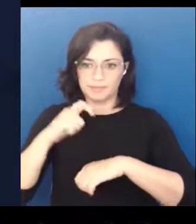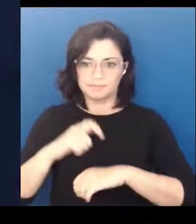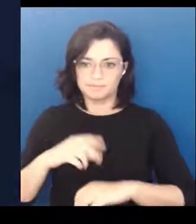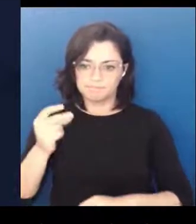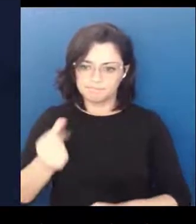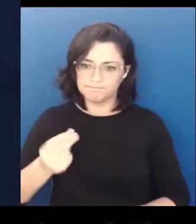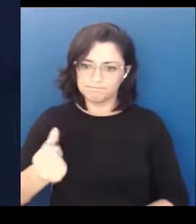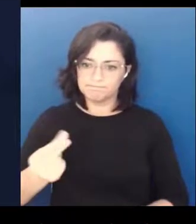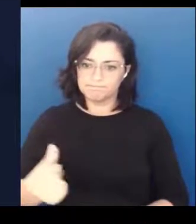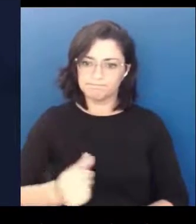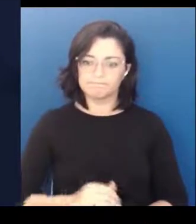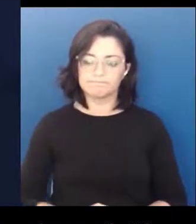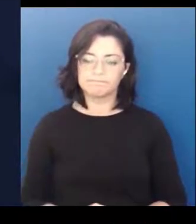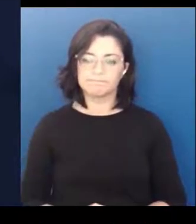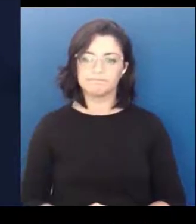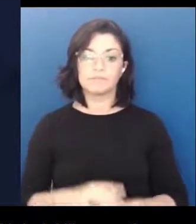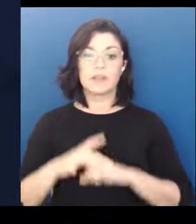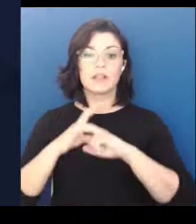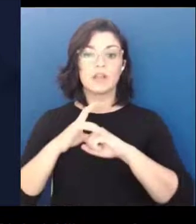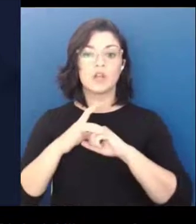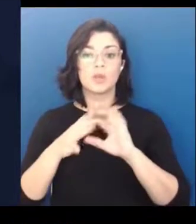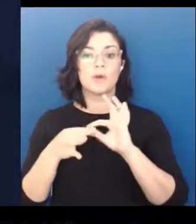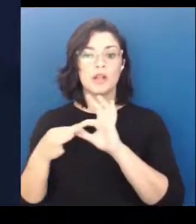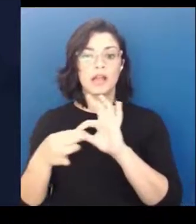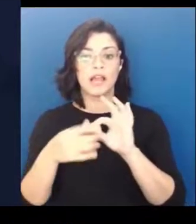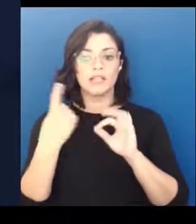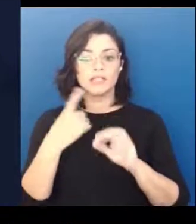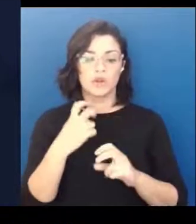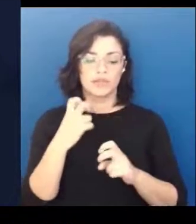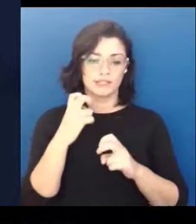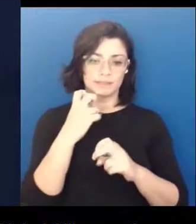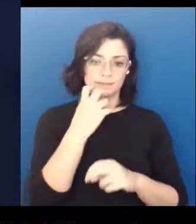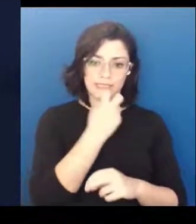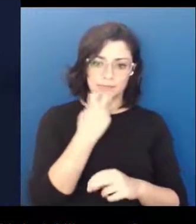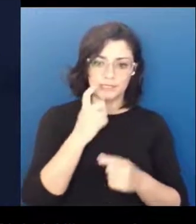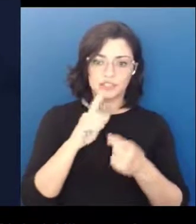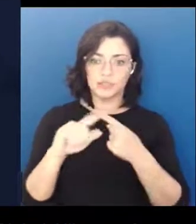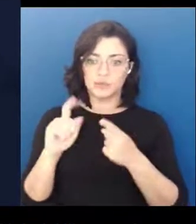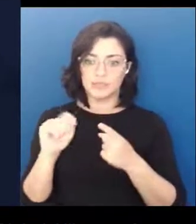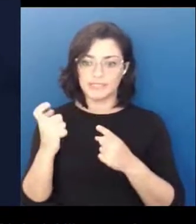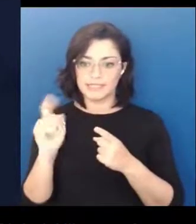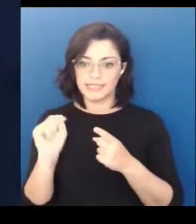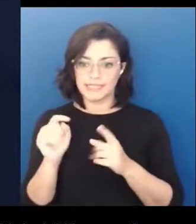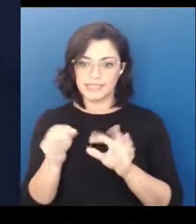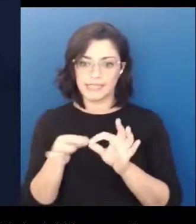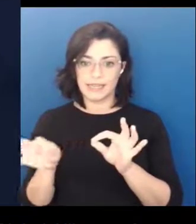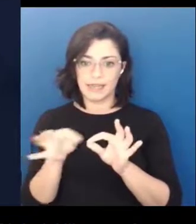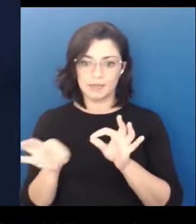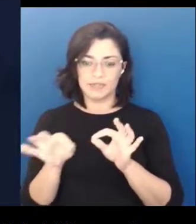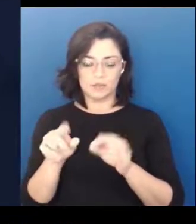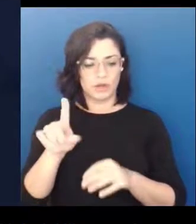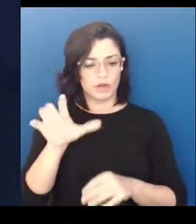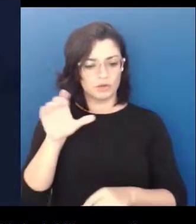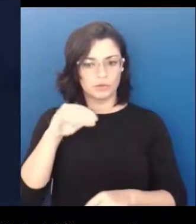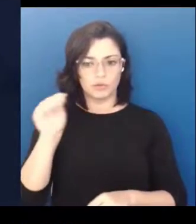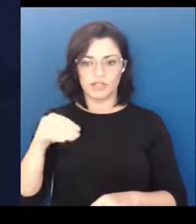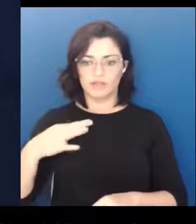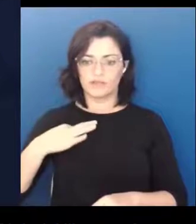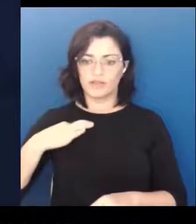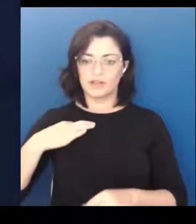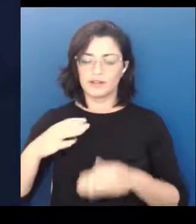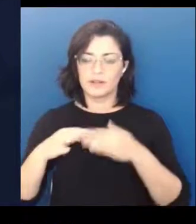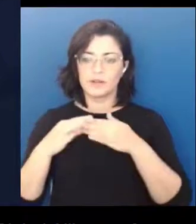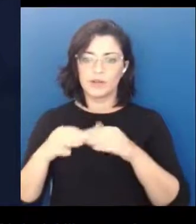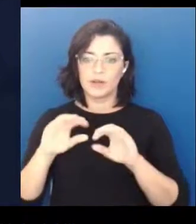of Speech-to-Text Captioning is a 100% volunteer-led organization. During the global pandemic,